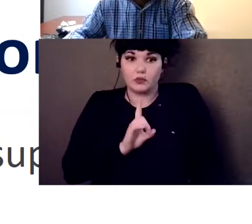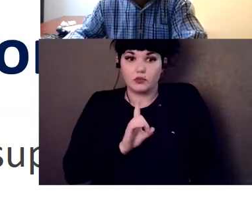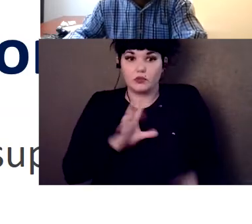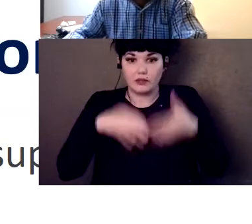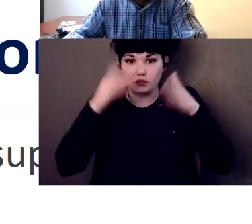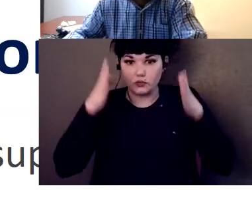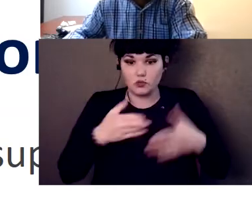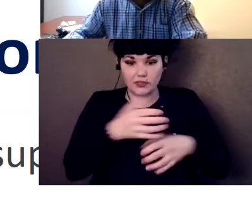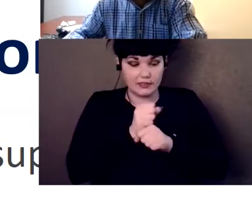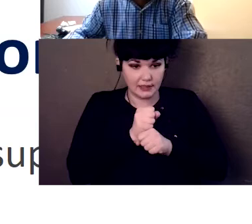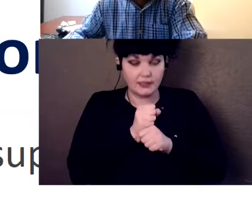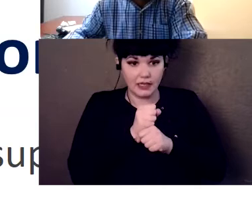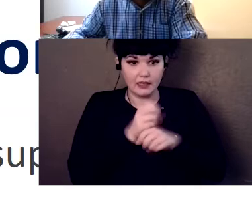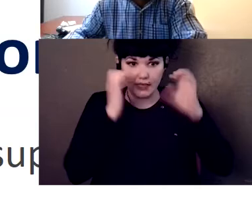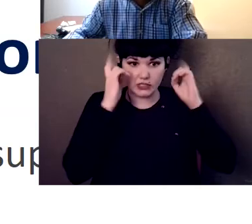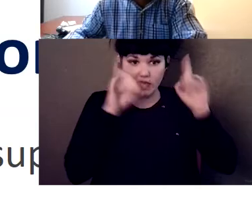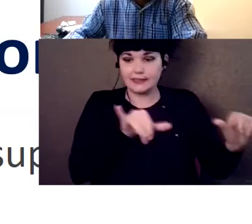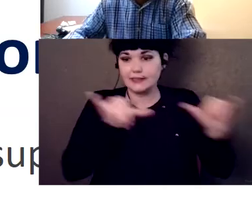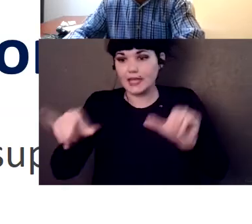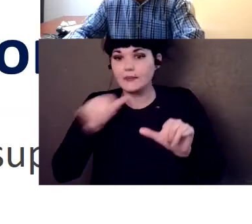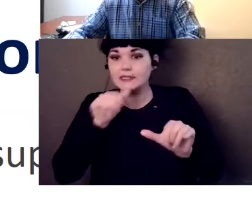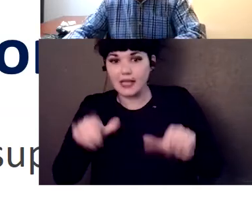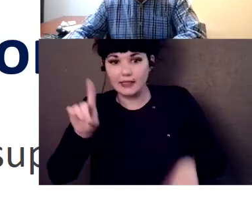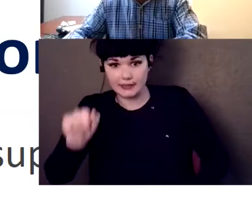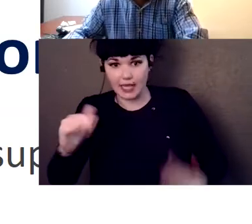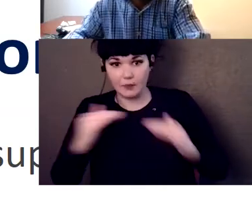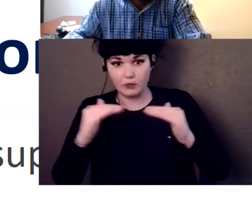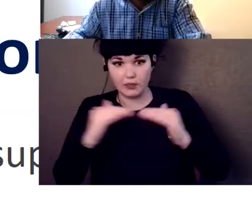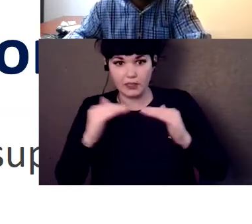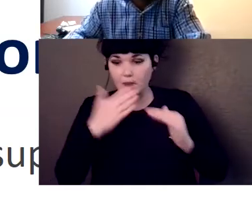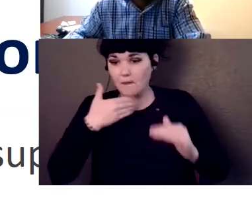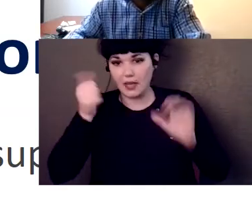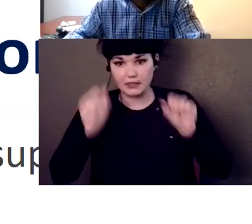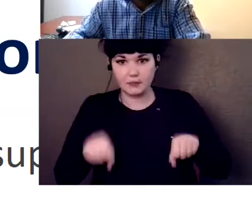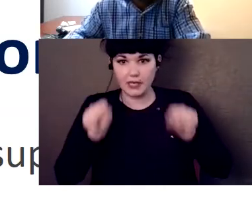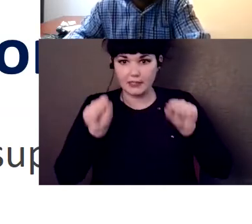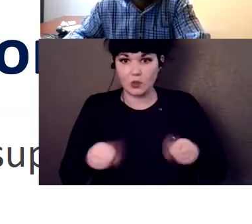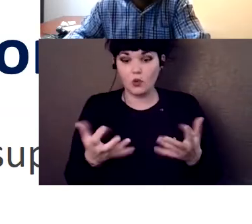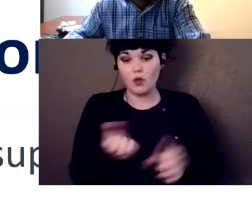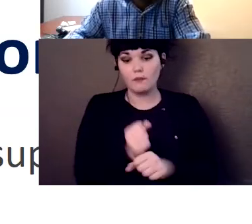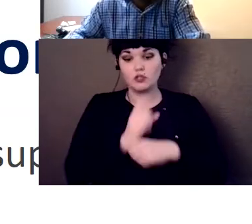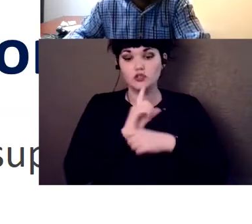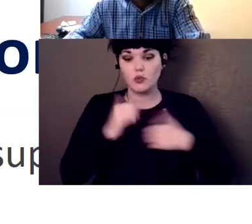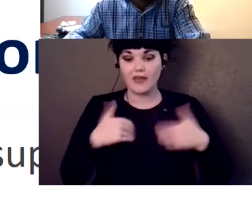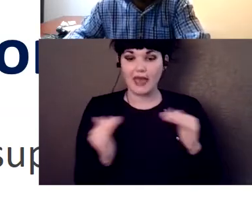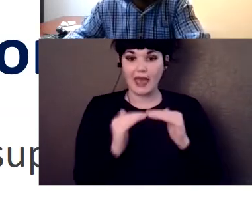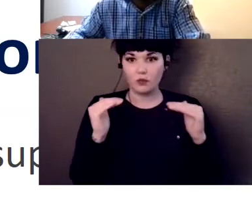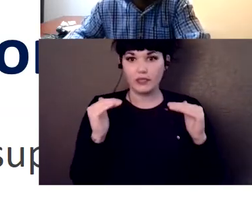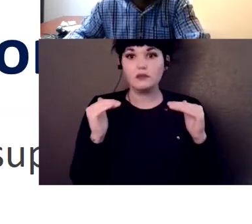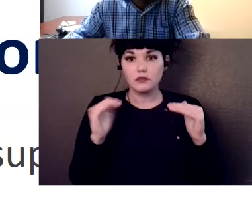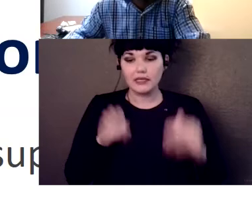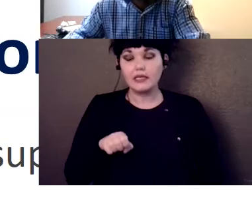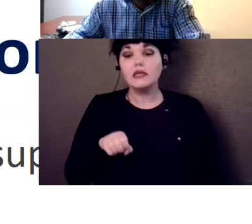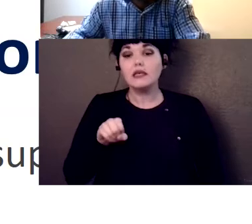with their non-disabled peers to the greatest extent possible. And we're trying to make sure that there is, equity and equality at